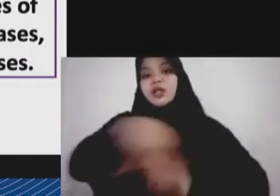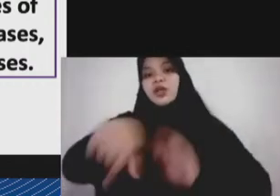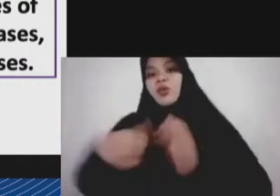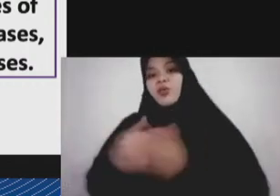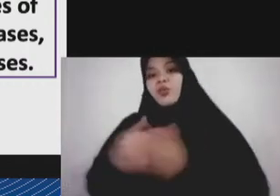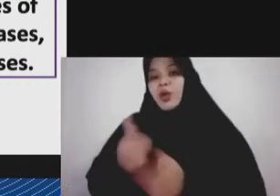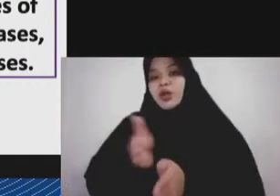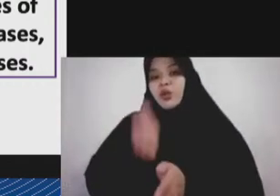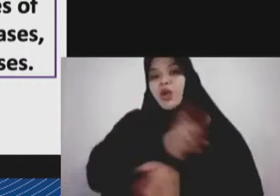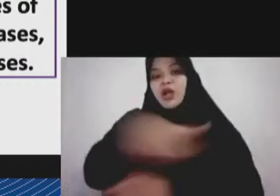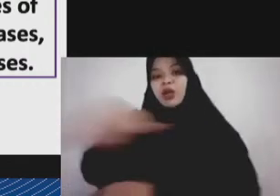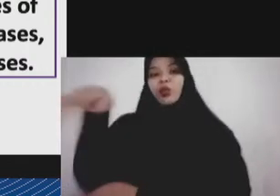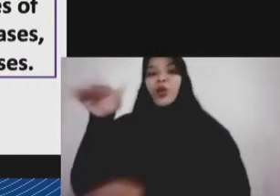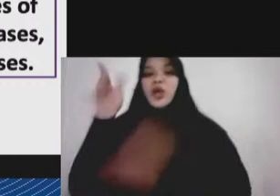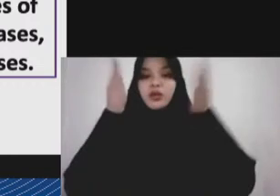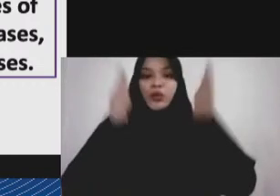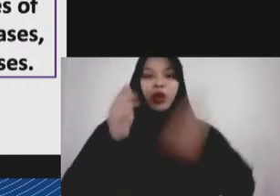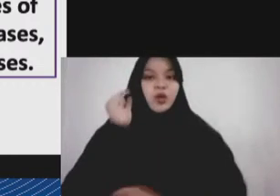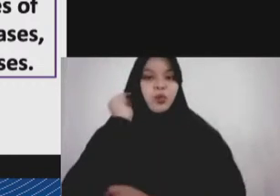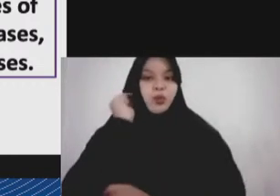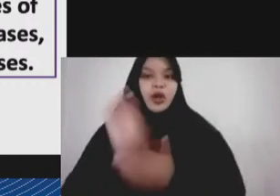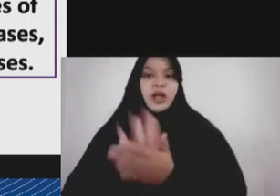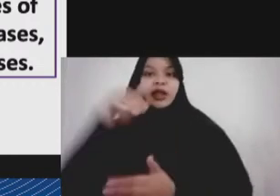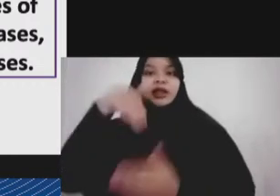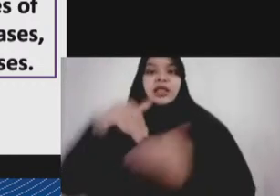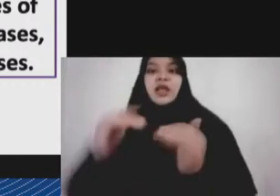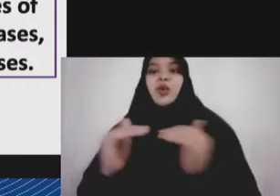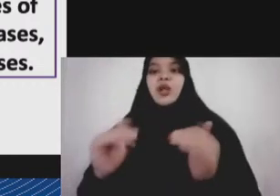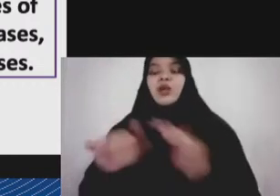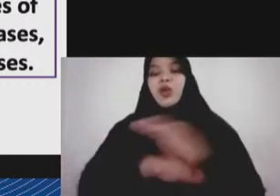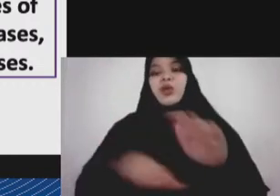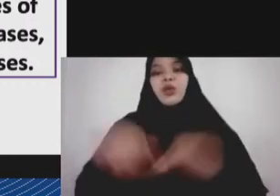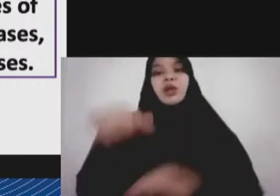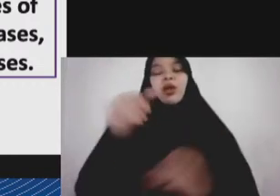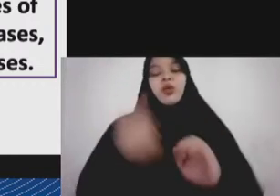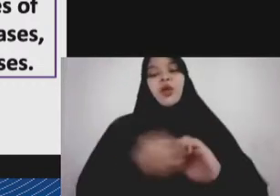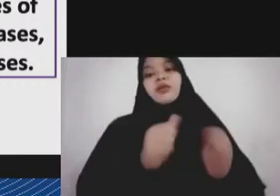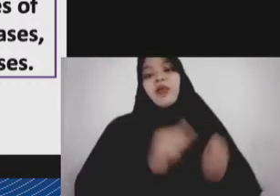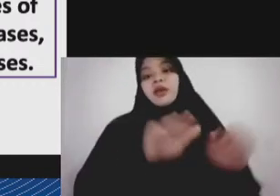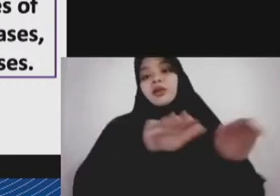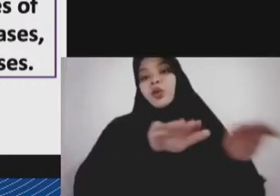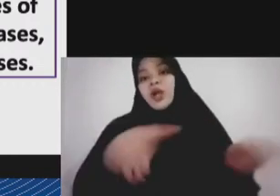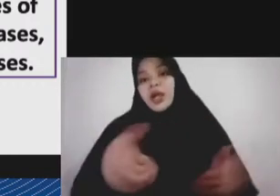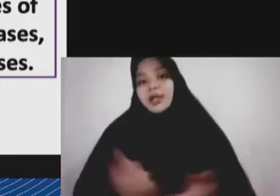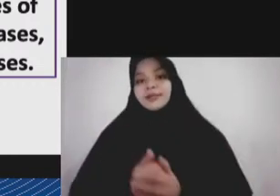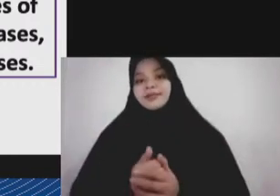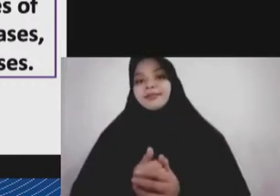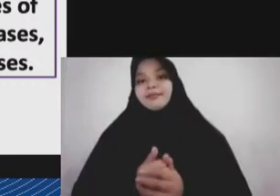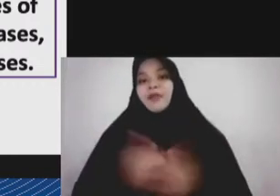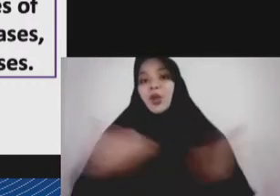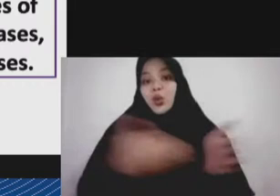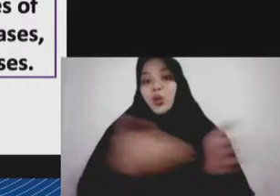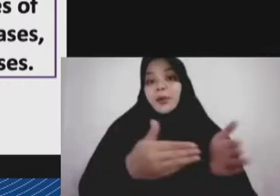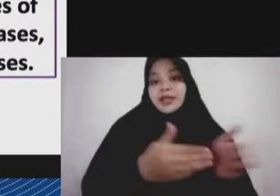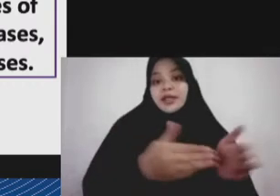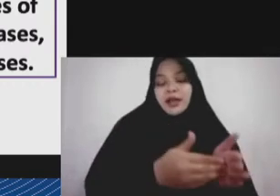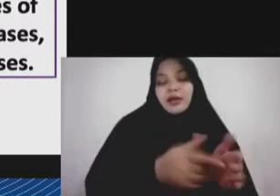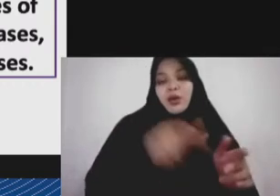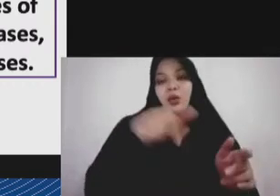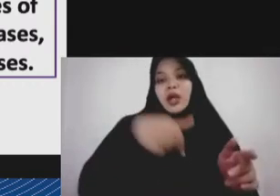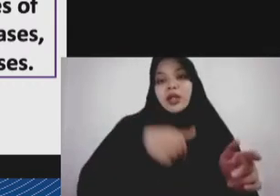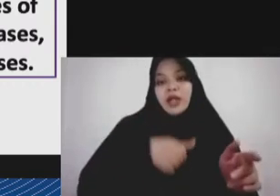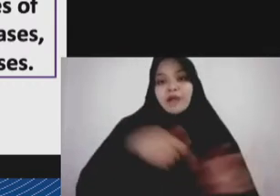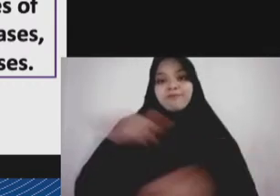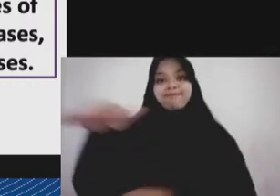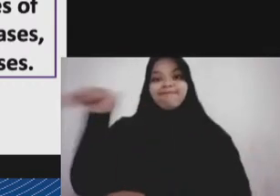of violence against women or gender-based violence cases. Thus, to prevent violence against women and children,